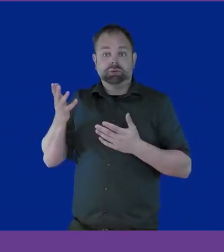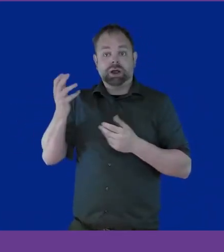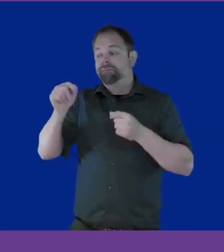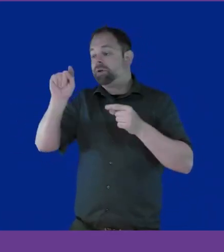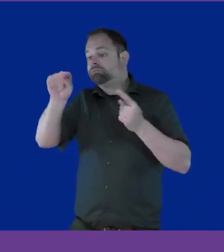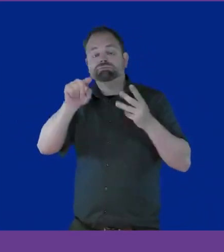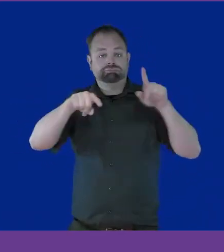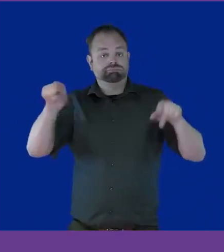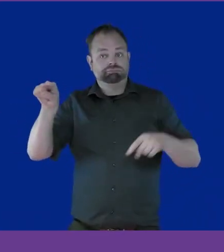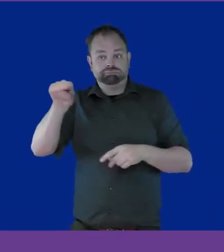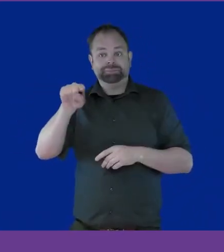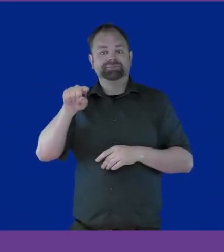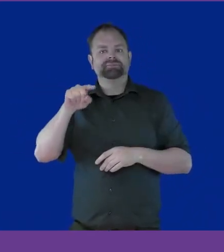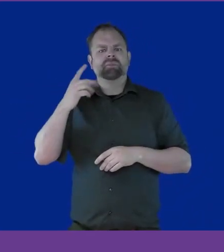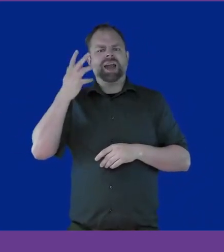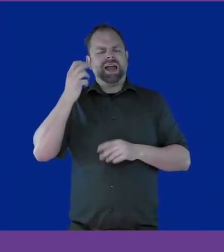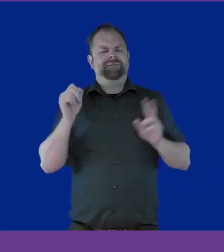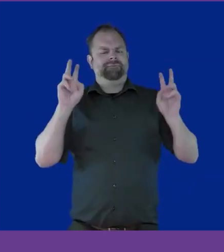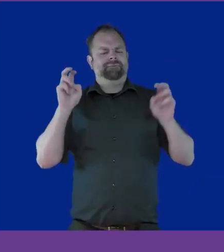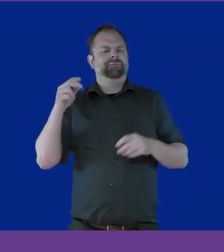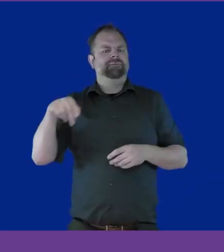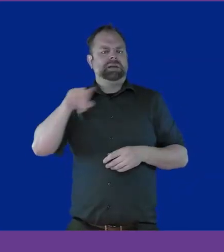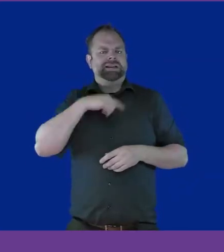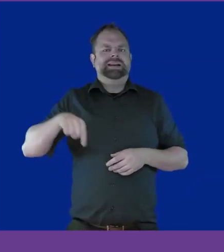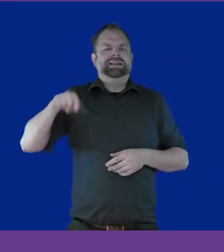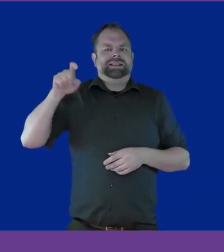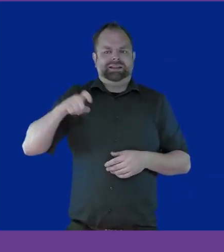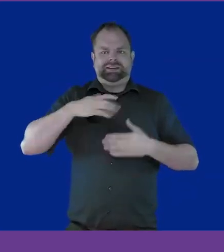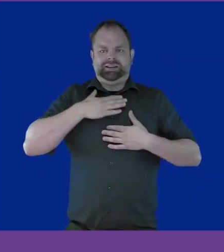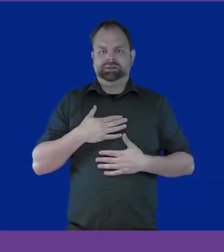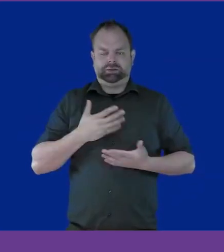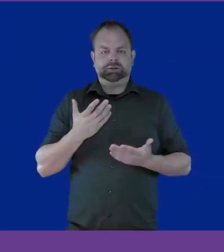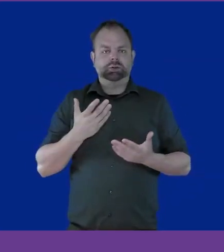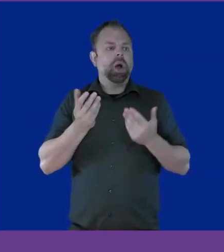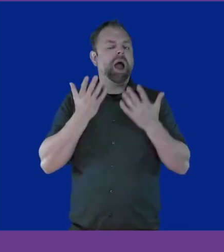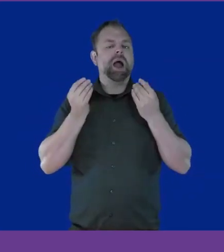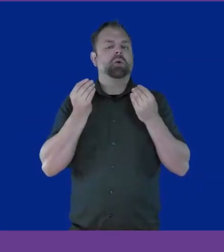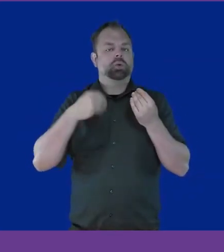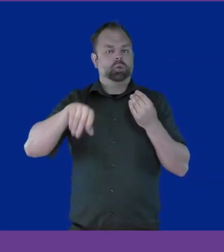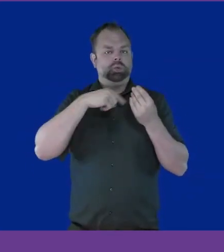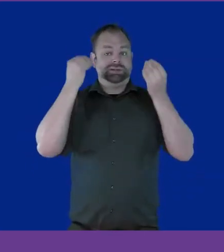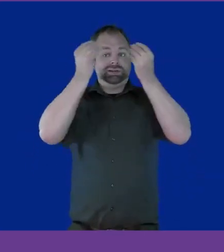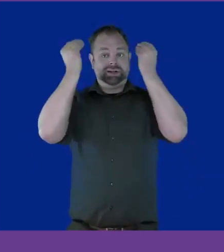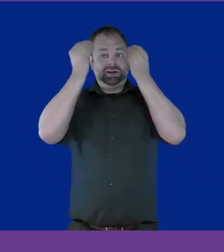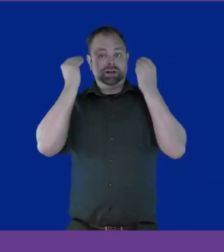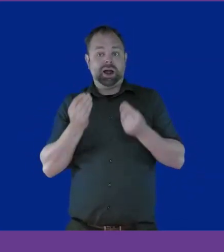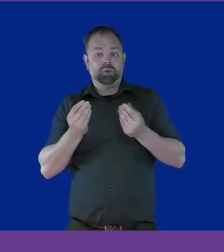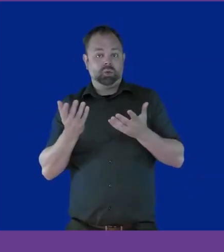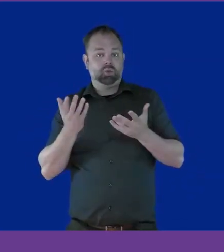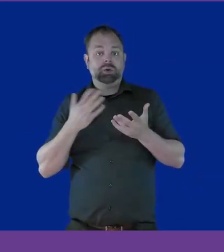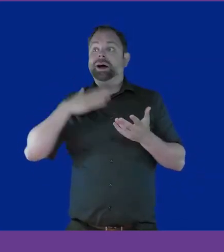Are there activities at the level of EBU, or do you even know also for other organizations of people